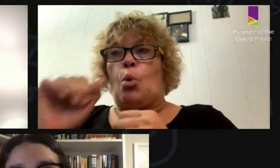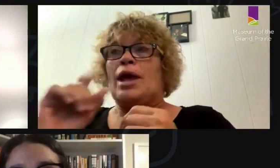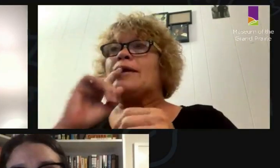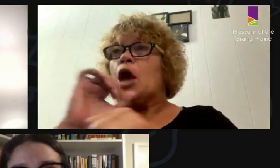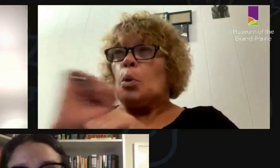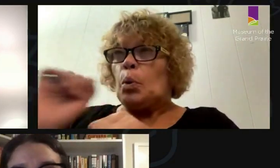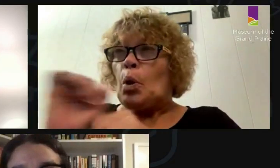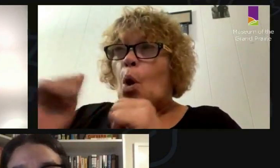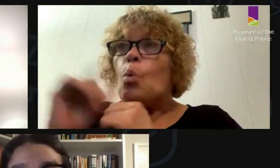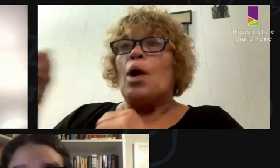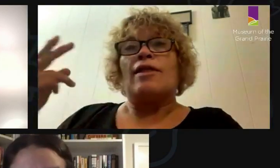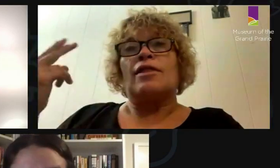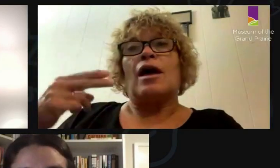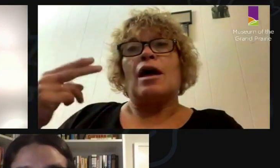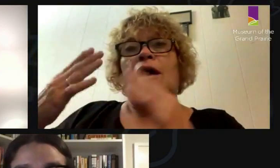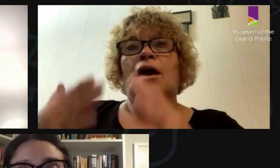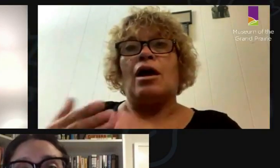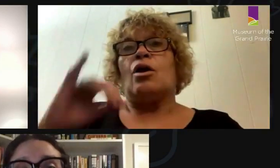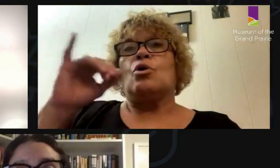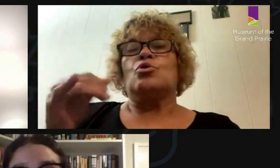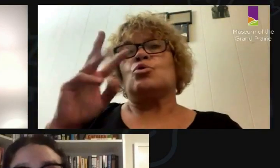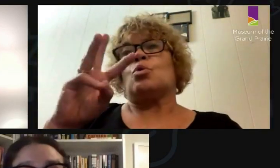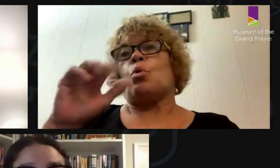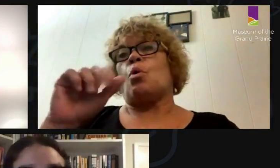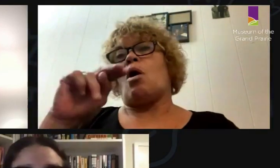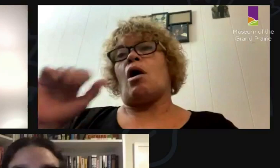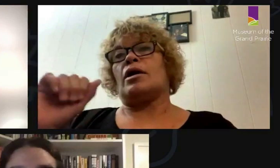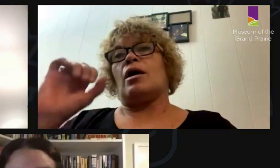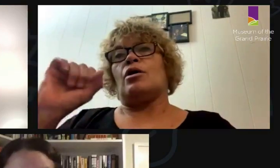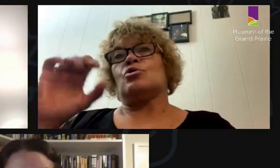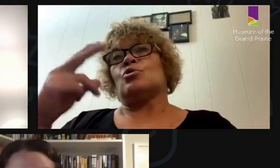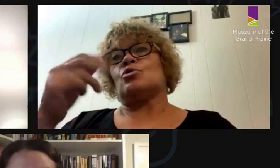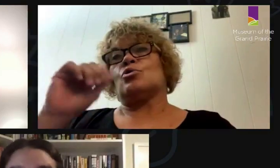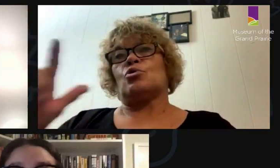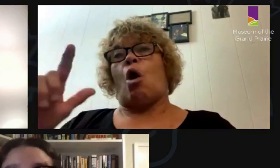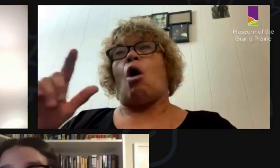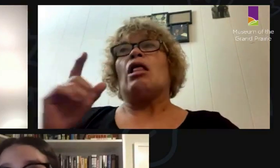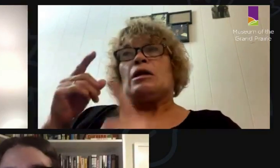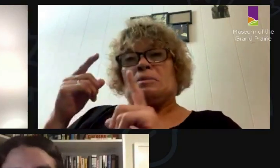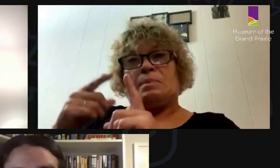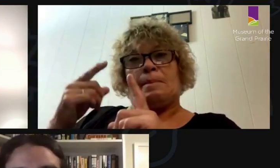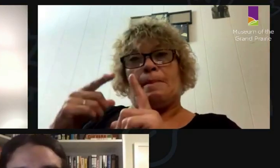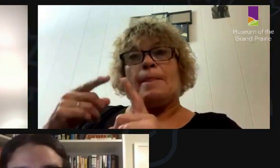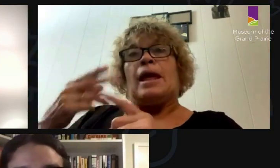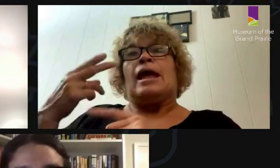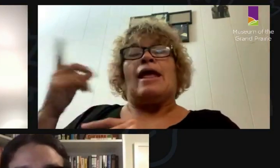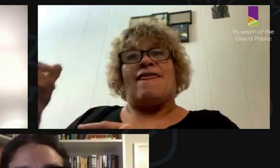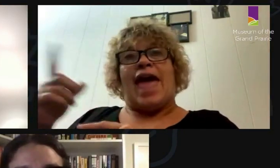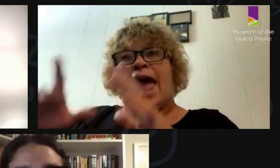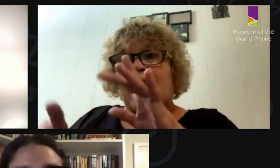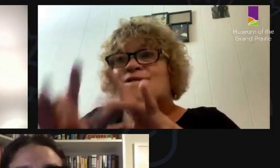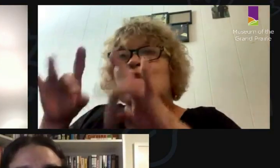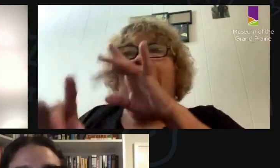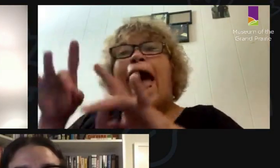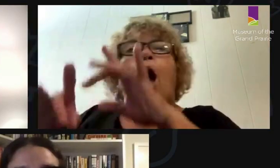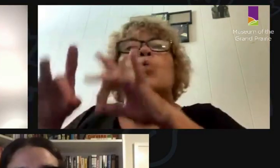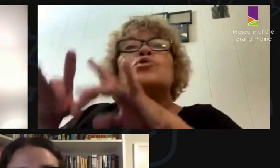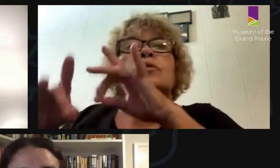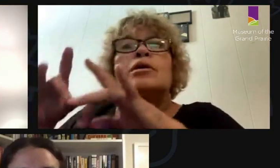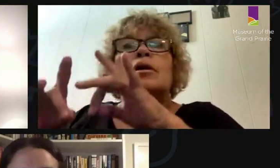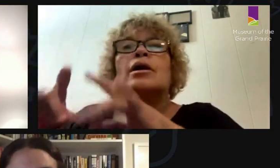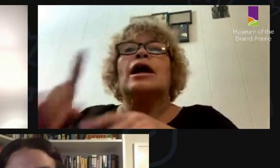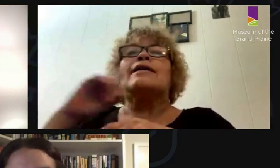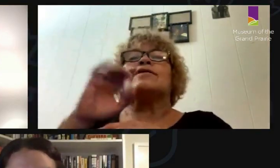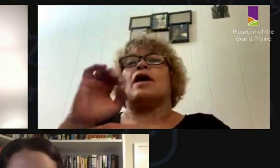a historian named Joanna Schoen, who actually is the one that located the